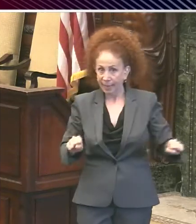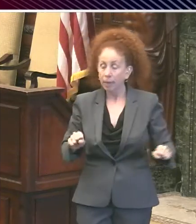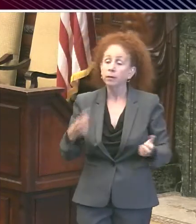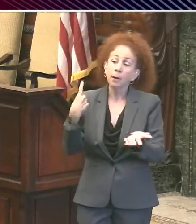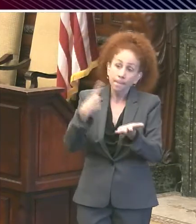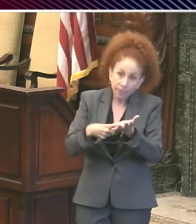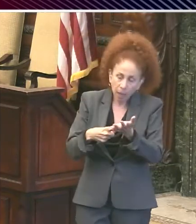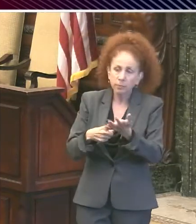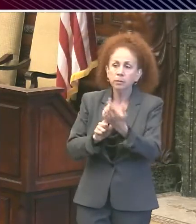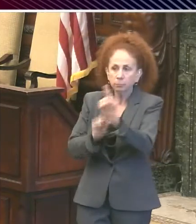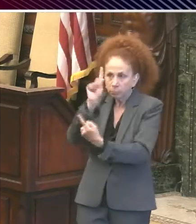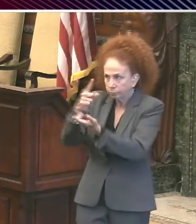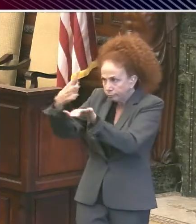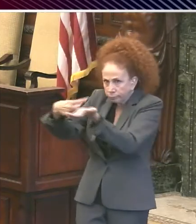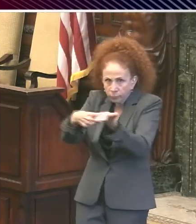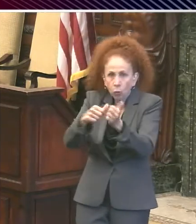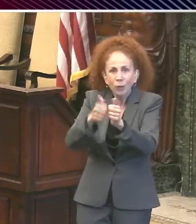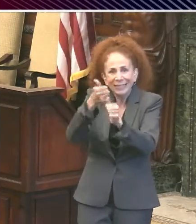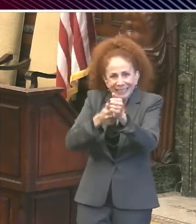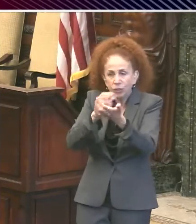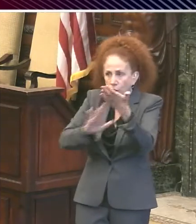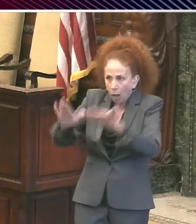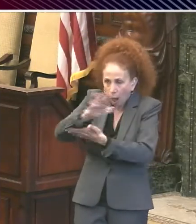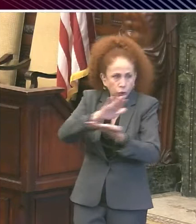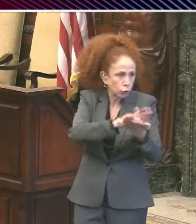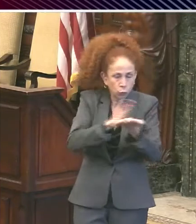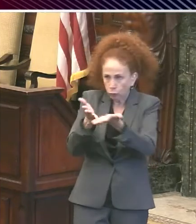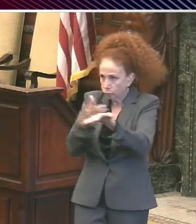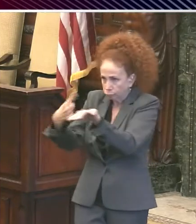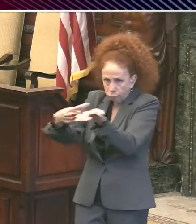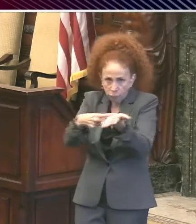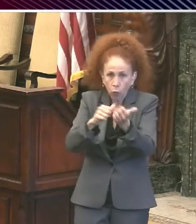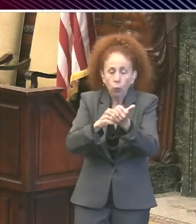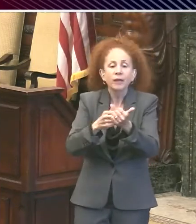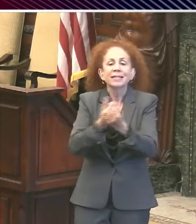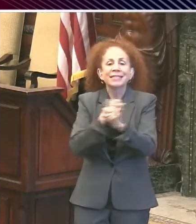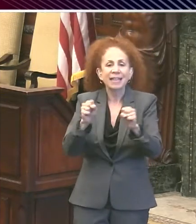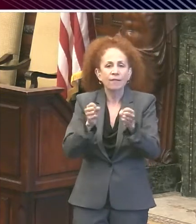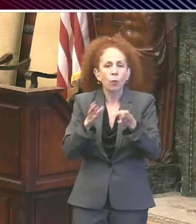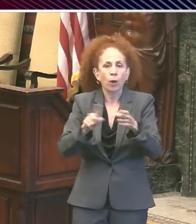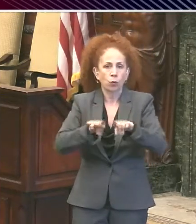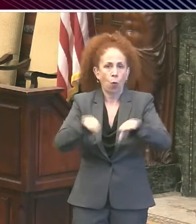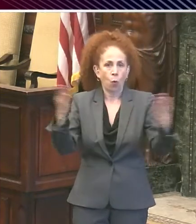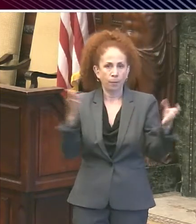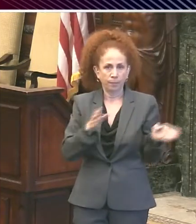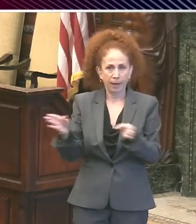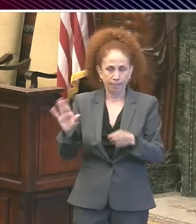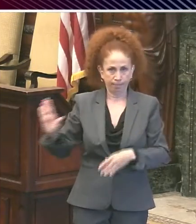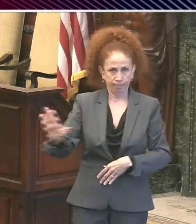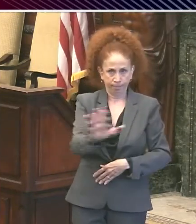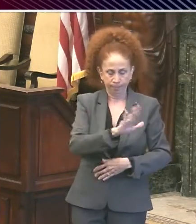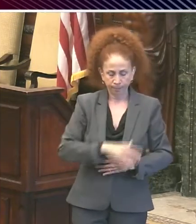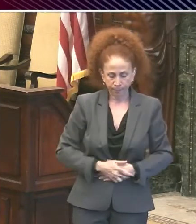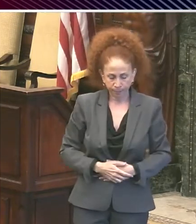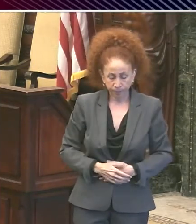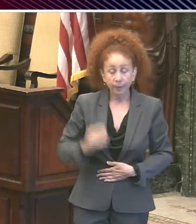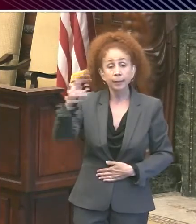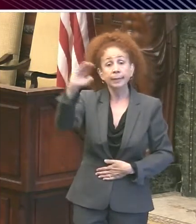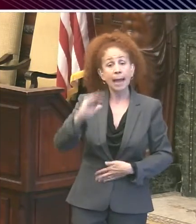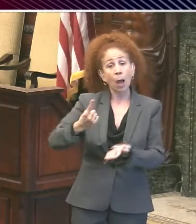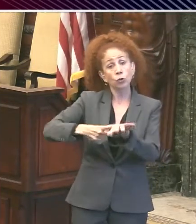consulting individually with colleges as well as schools on their reopening safety plans. Then I'll talk just a little